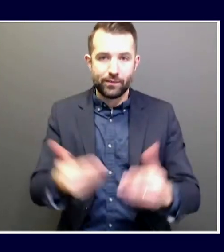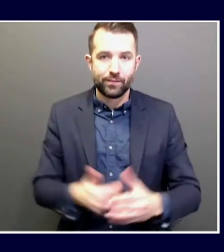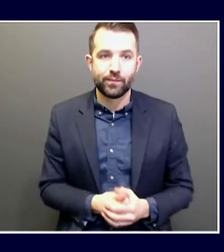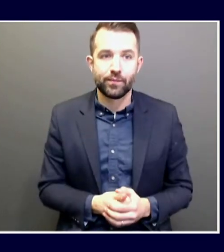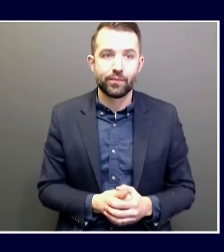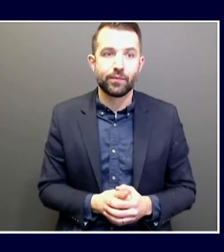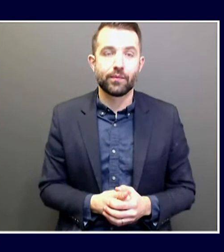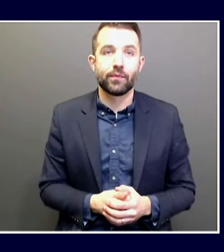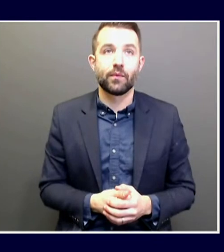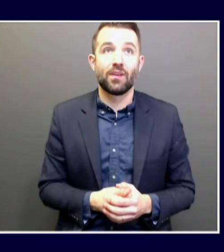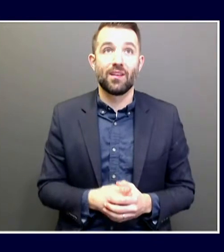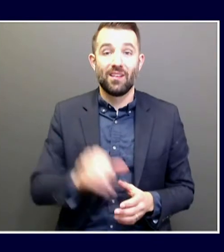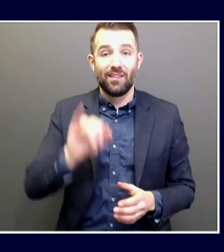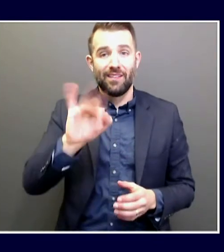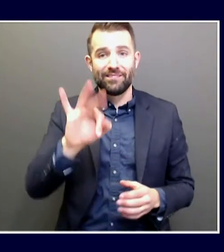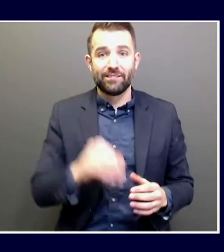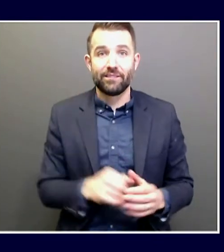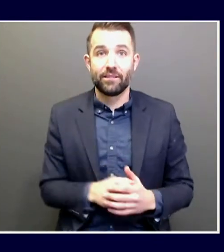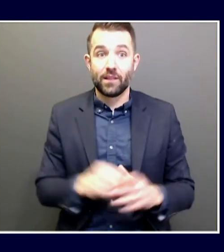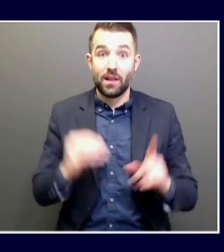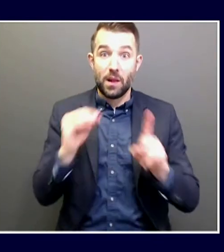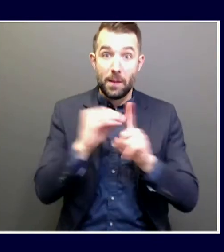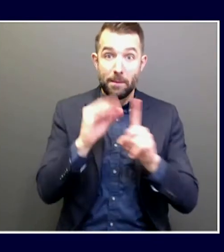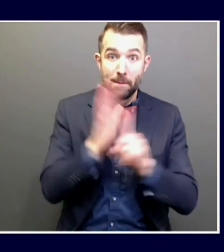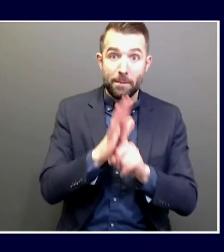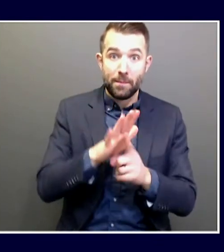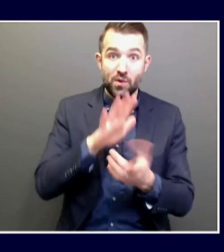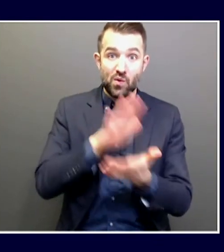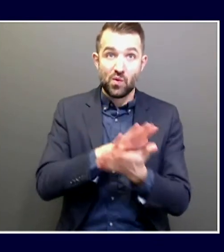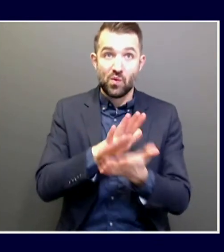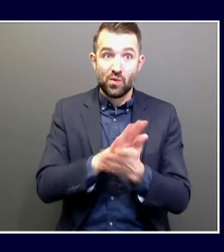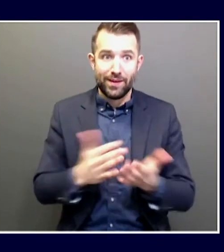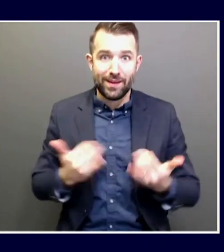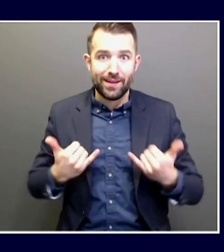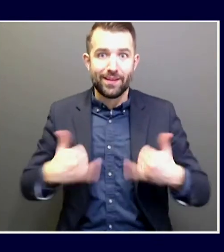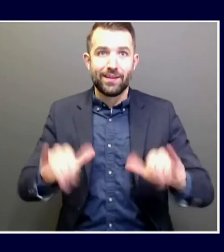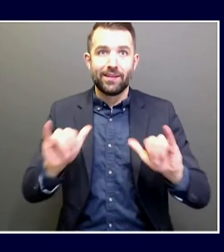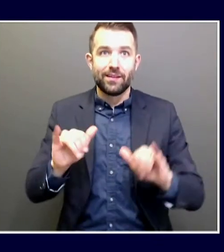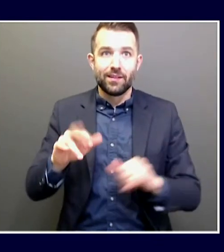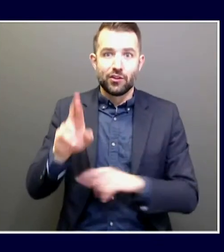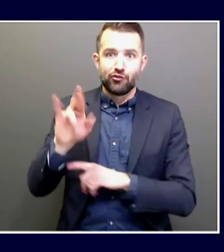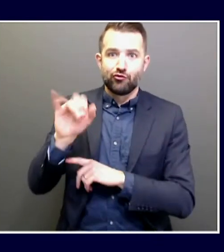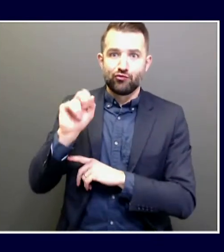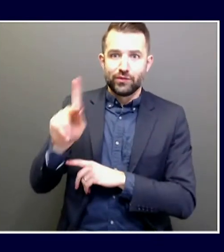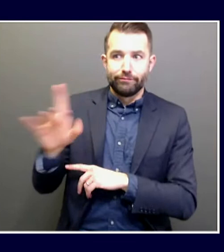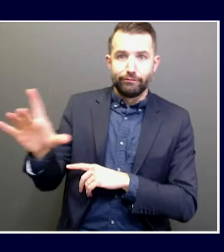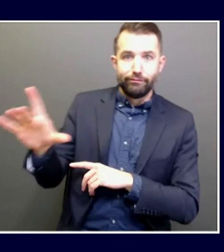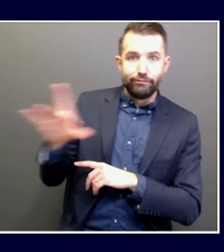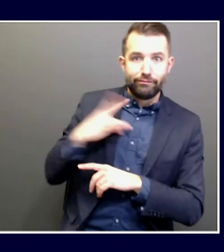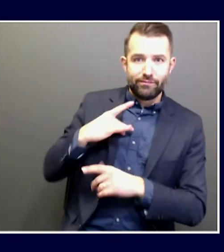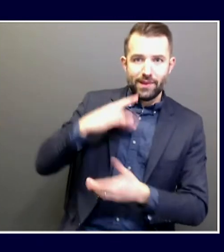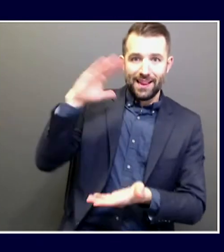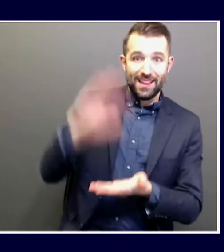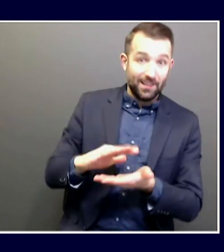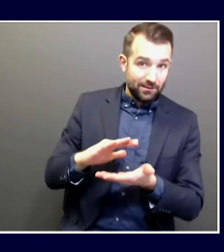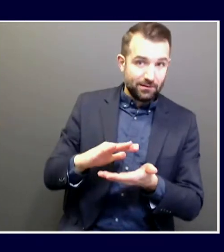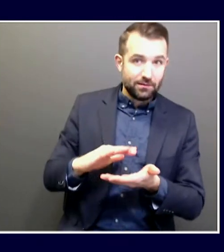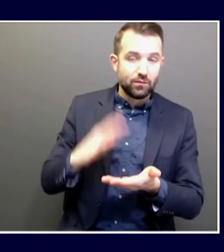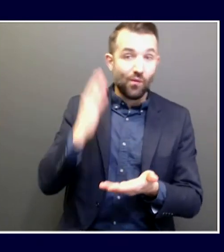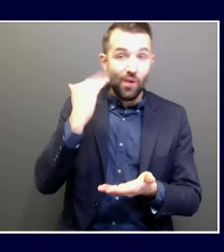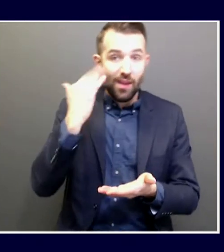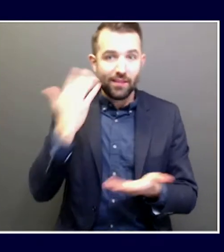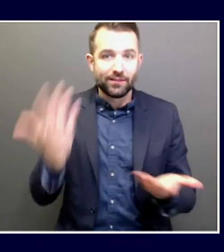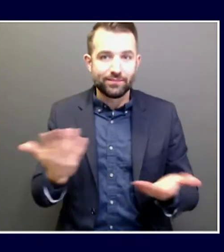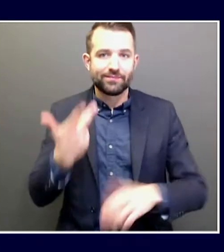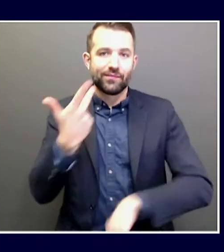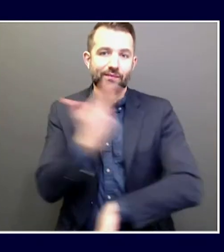even if exposed in school, your child's risk of contracting COVID is significantly lower than had